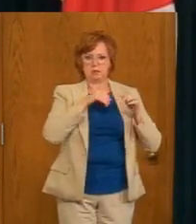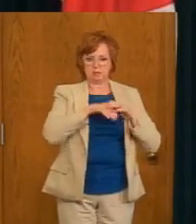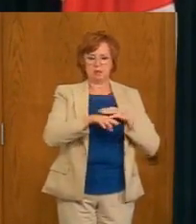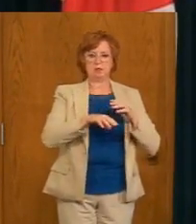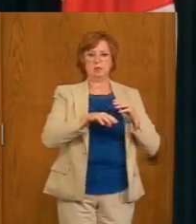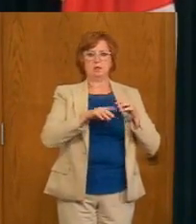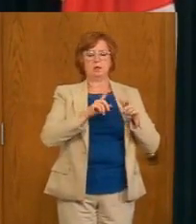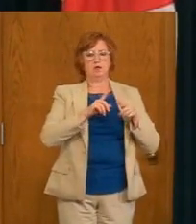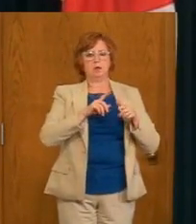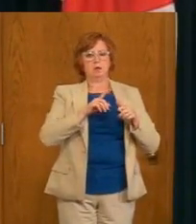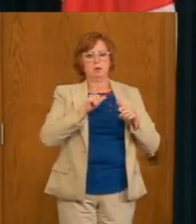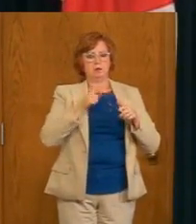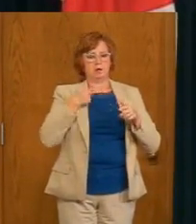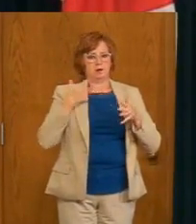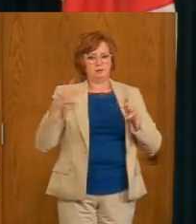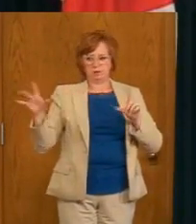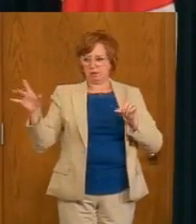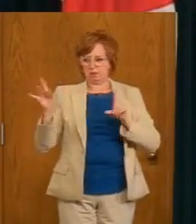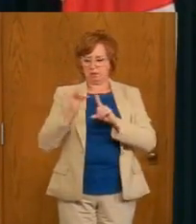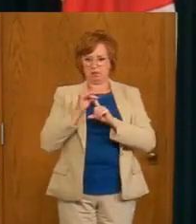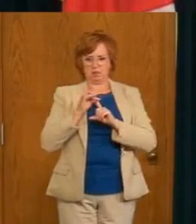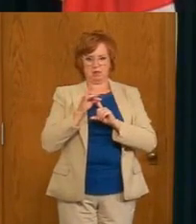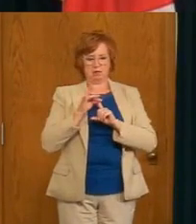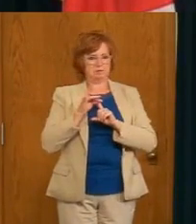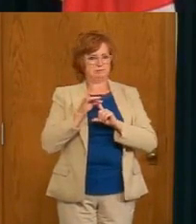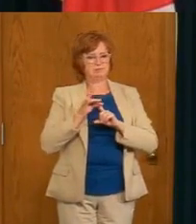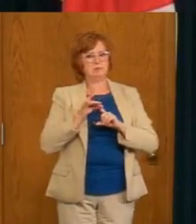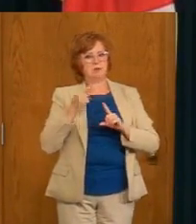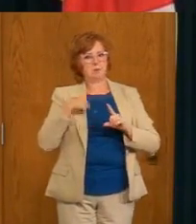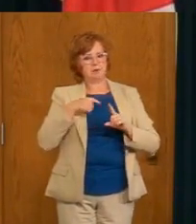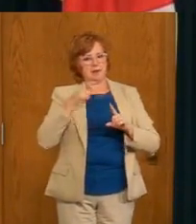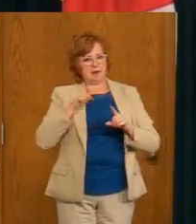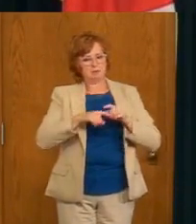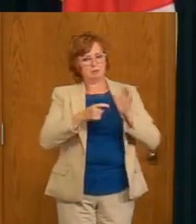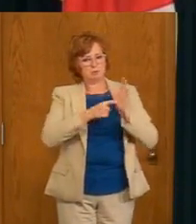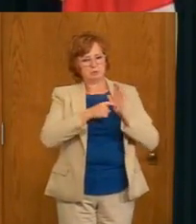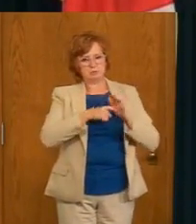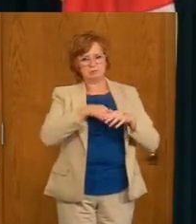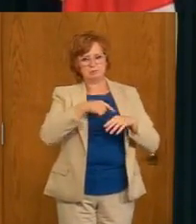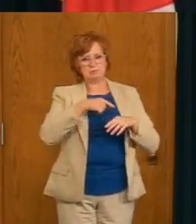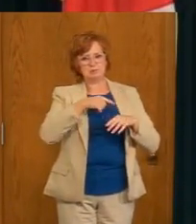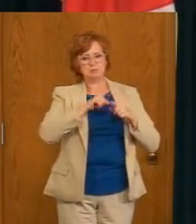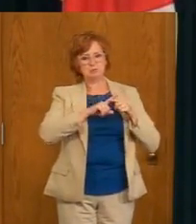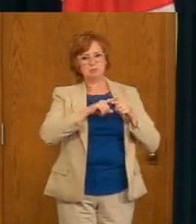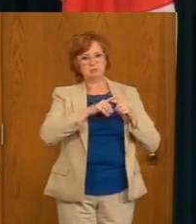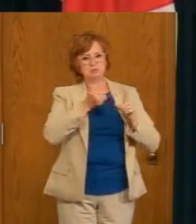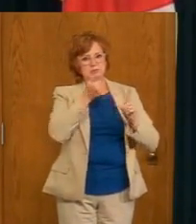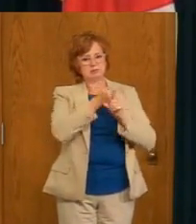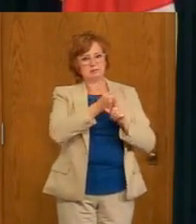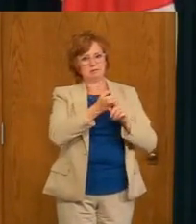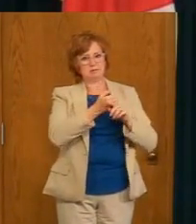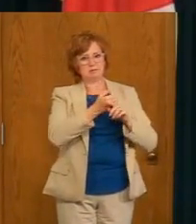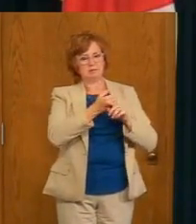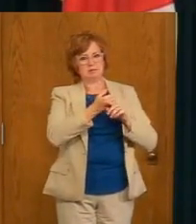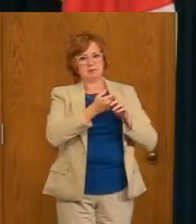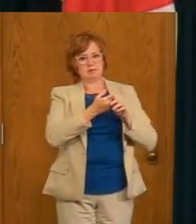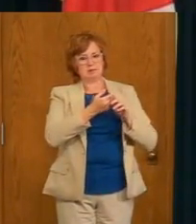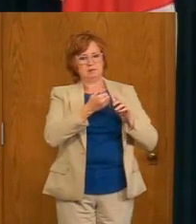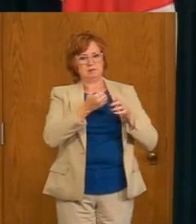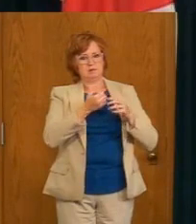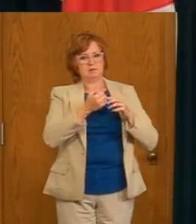a more normal way. This is as safe as it's going to get, for the foreseeable future. And that is why we now have to live